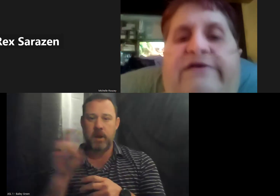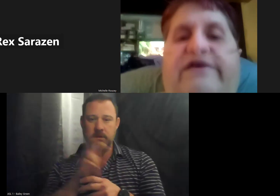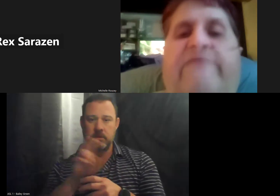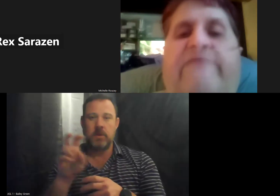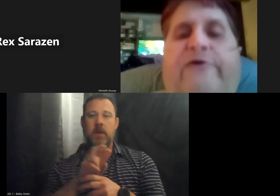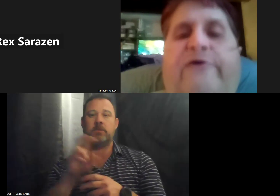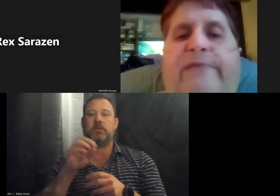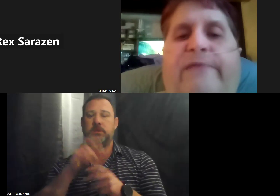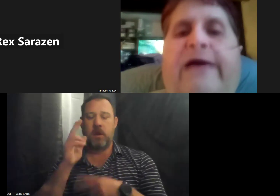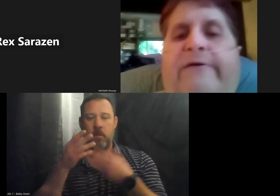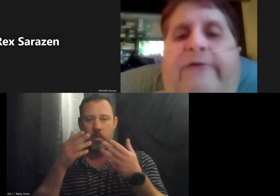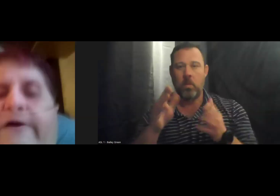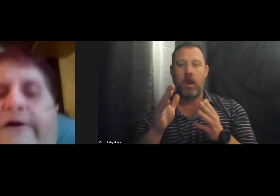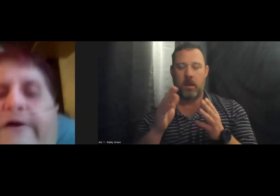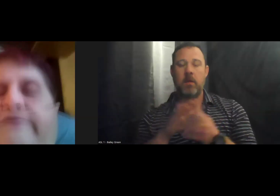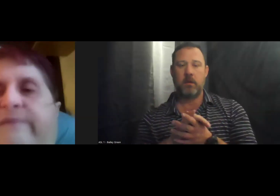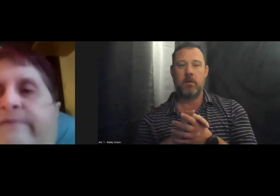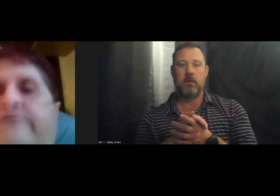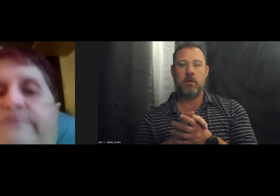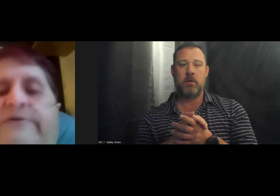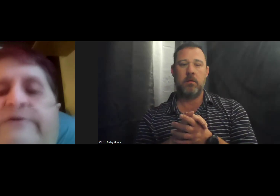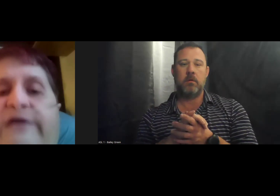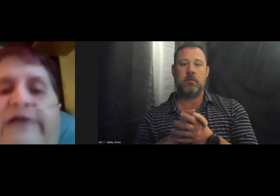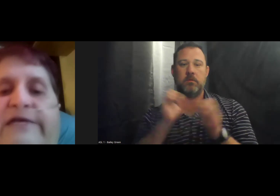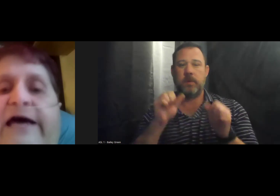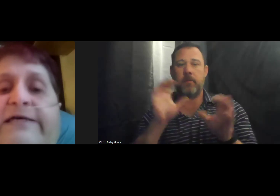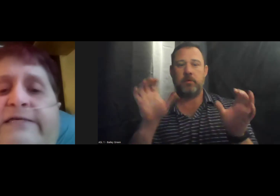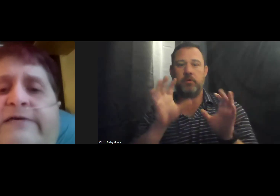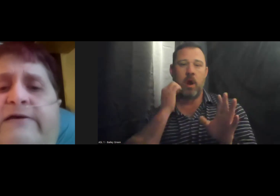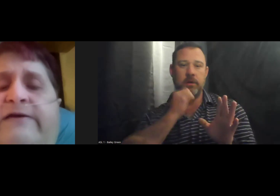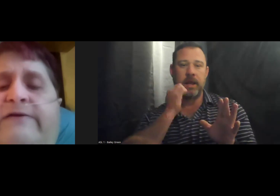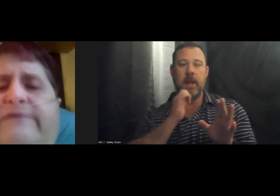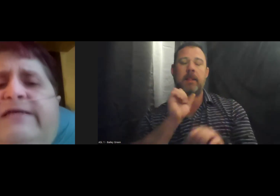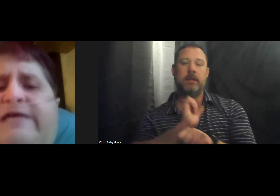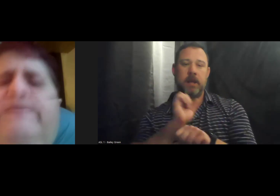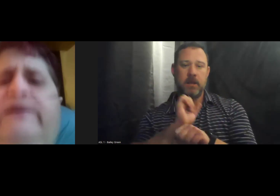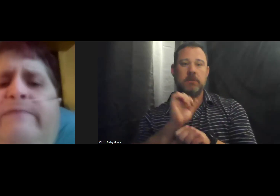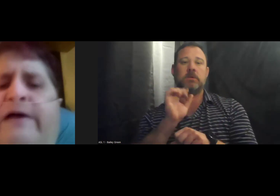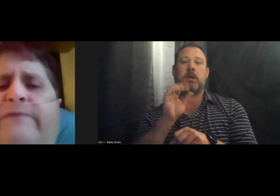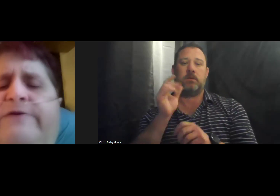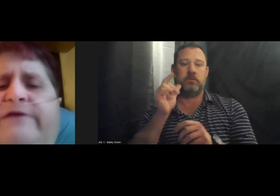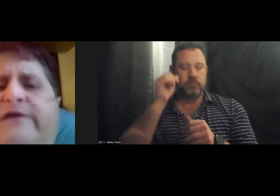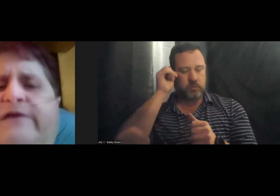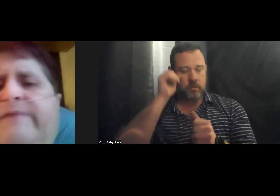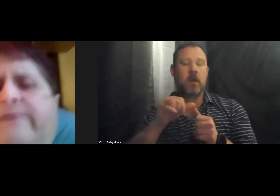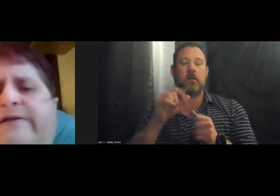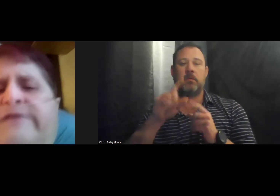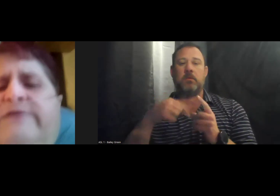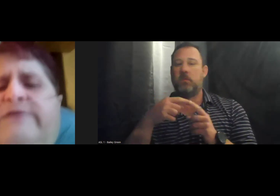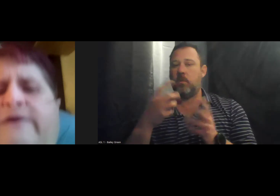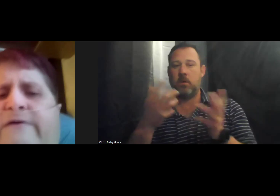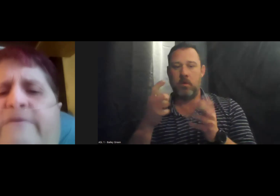in some form or manner to be able to do our daily tasks. And to keep that in mind when you're thinking about what